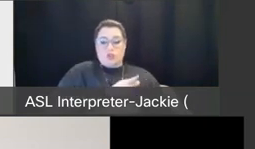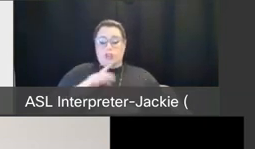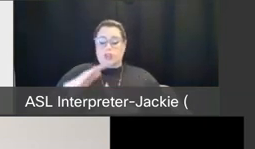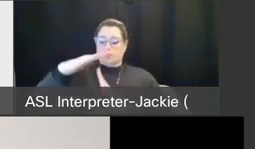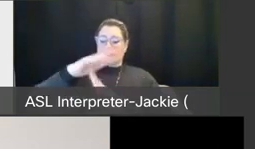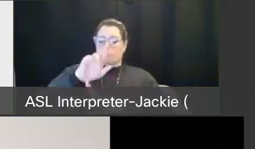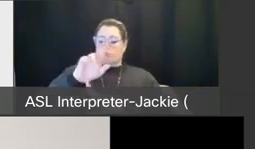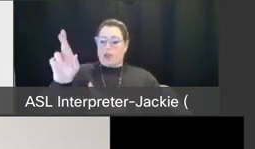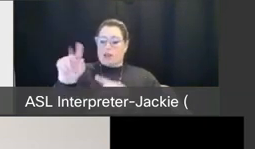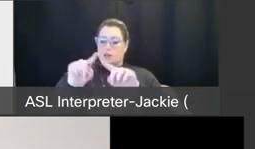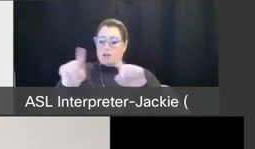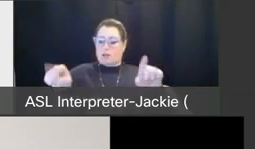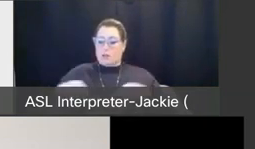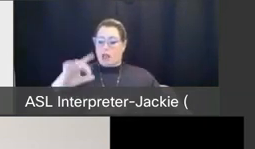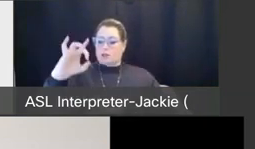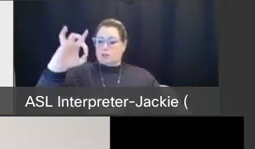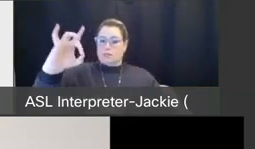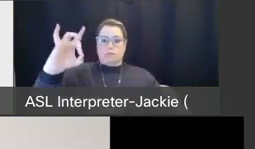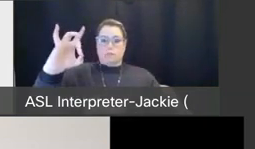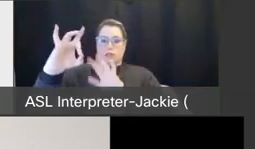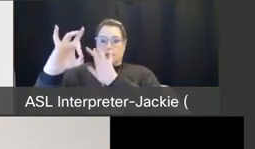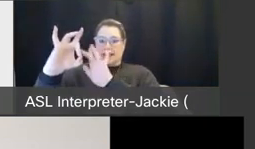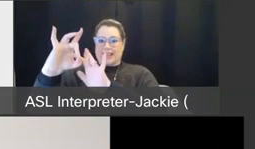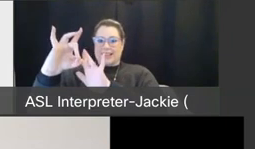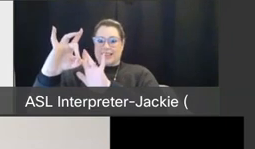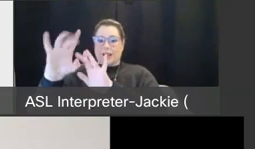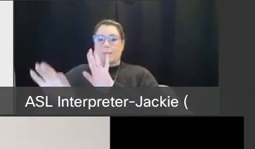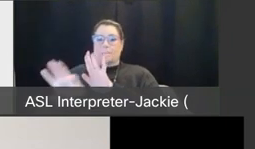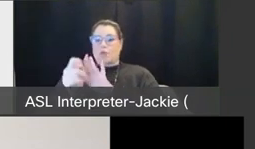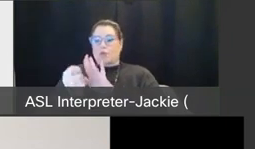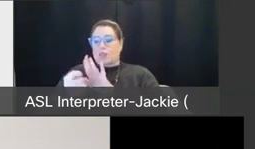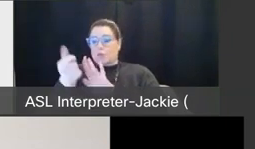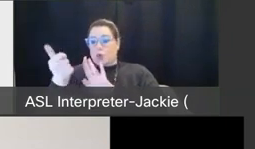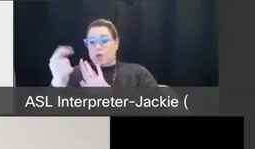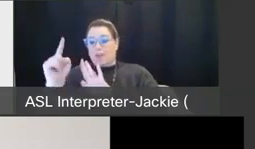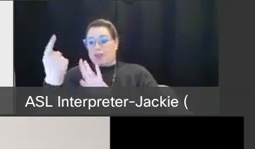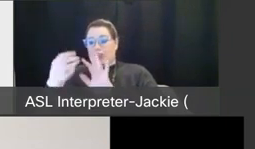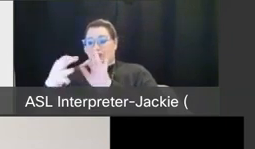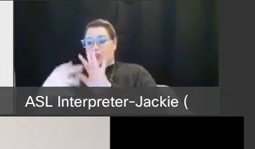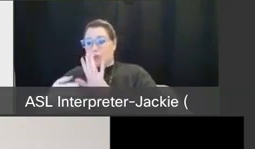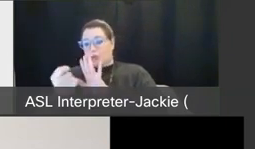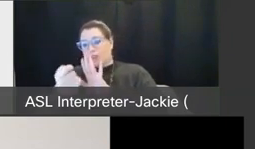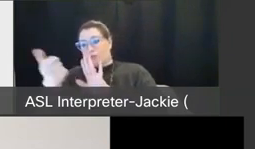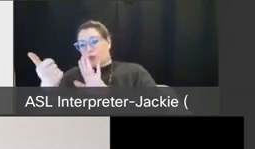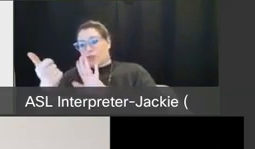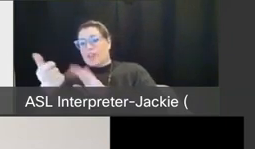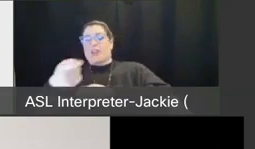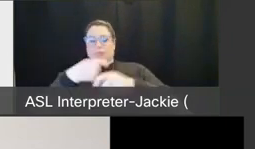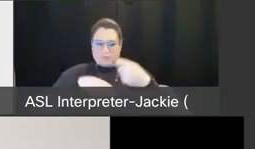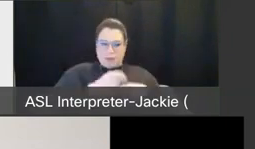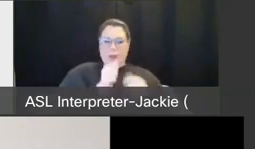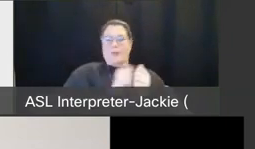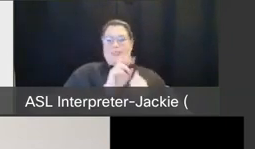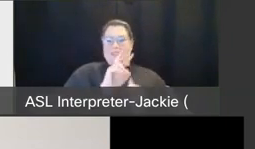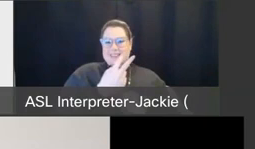the presenter where the three dots appear and select Remove from Stage. You will then have the ability